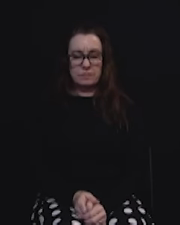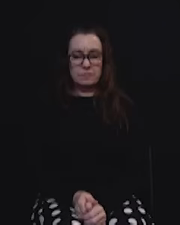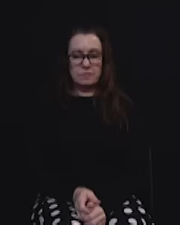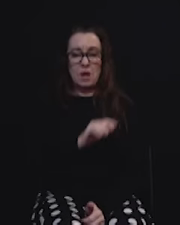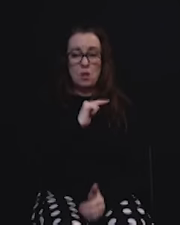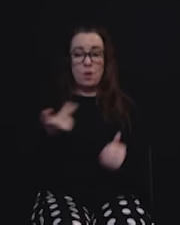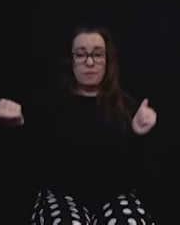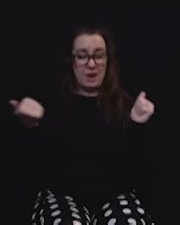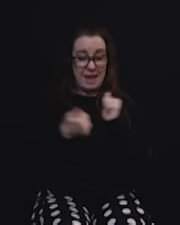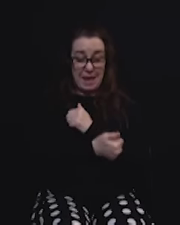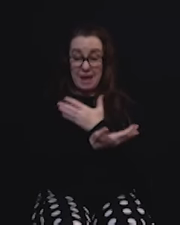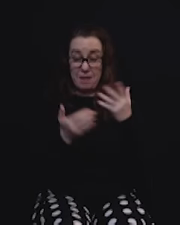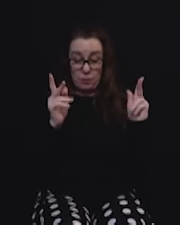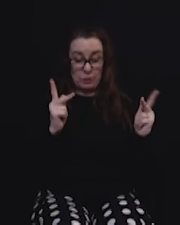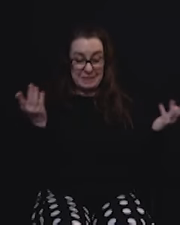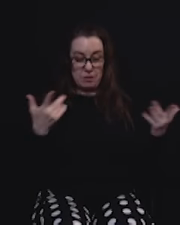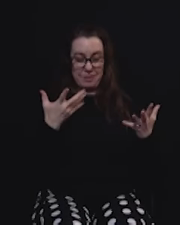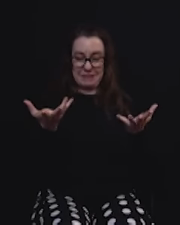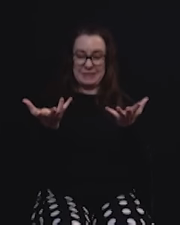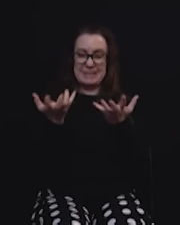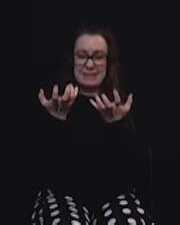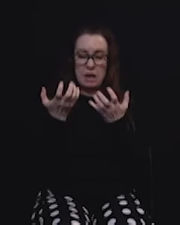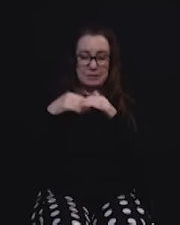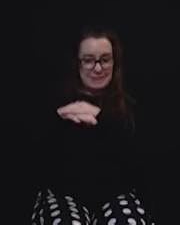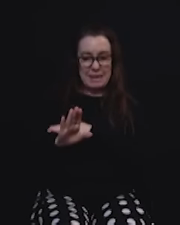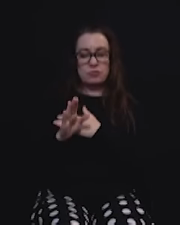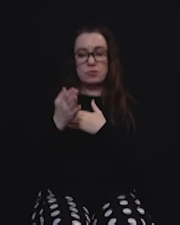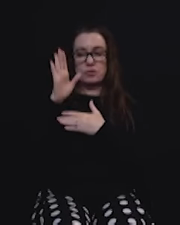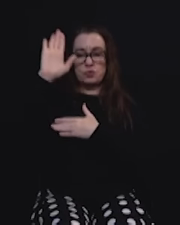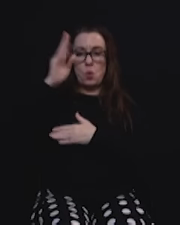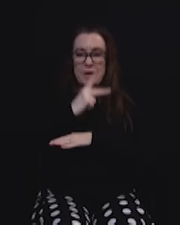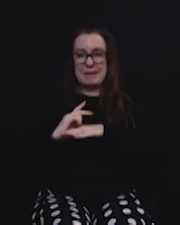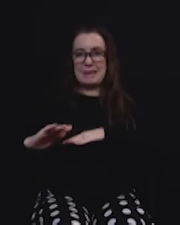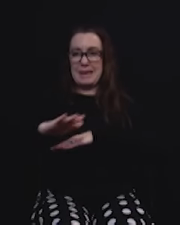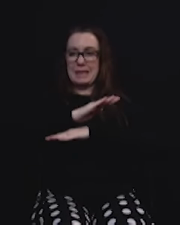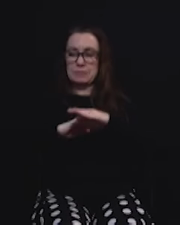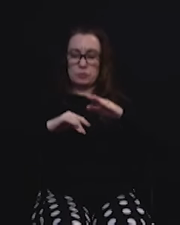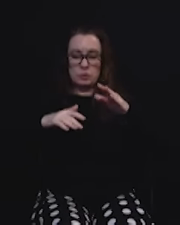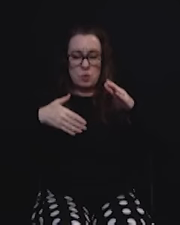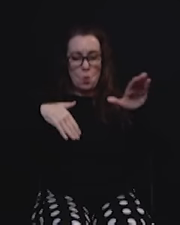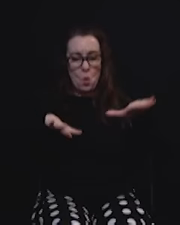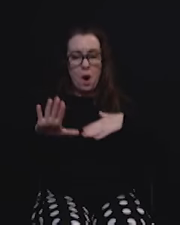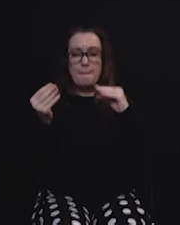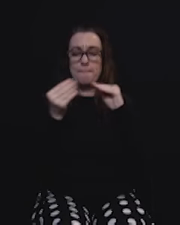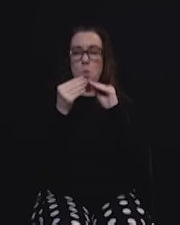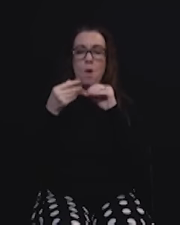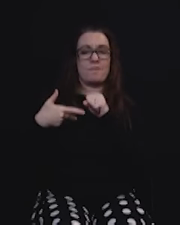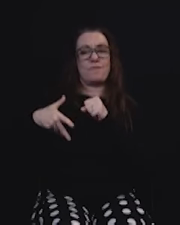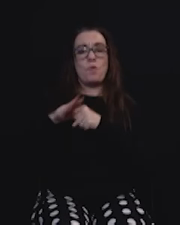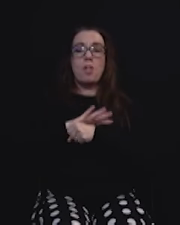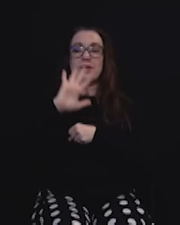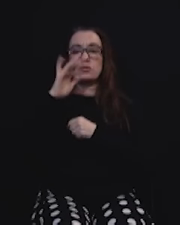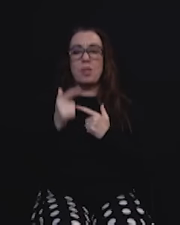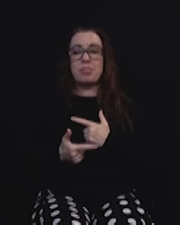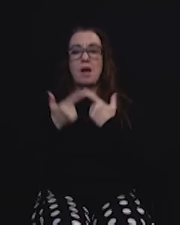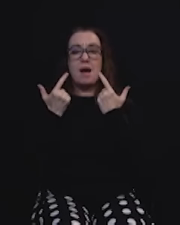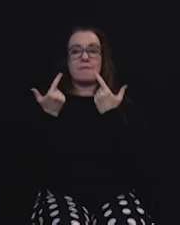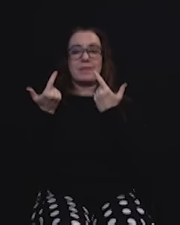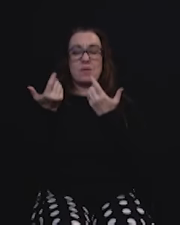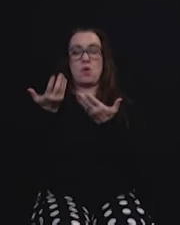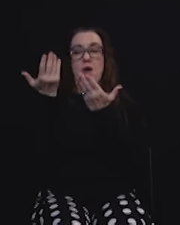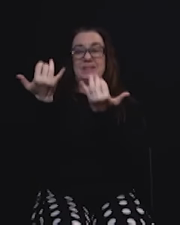Lord, for everyone here who desires to enter into your kingdom, to walk more fully in the life that Jesus